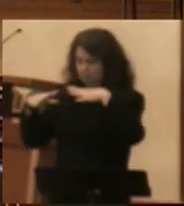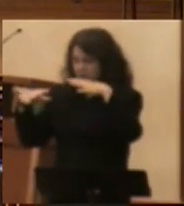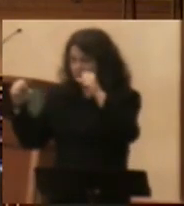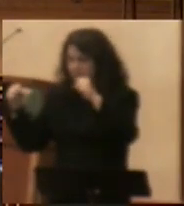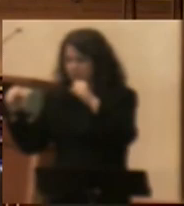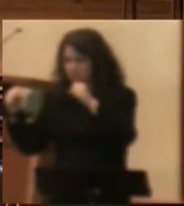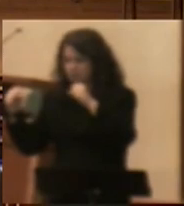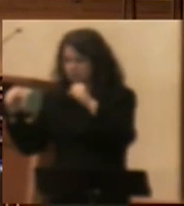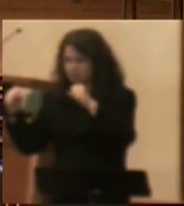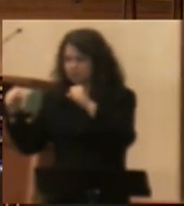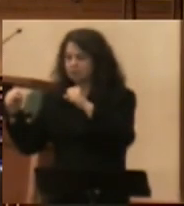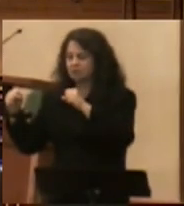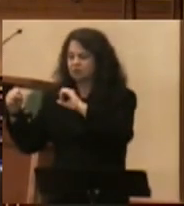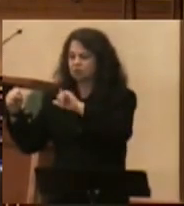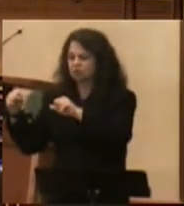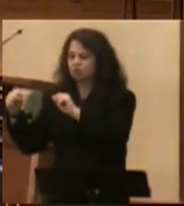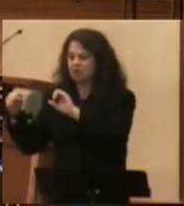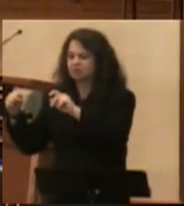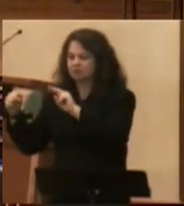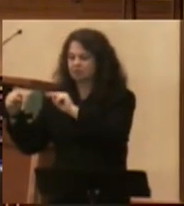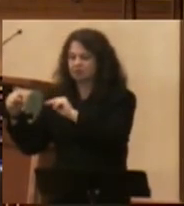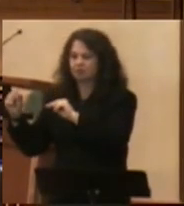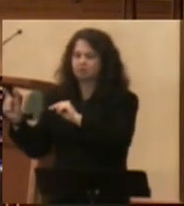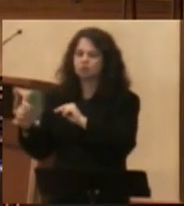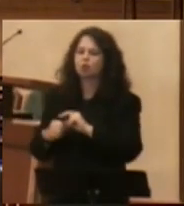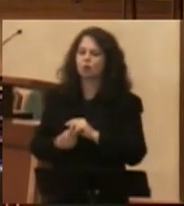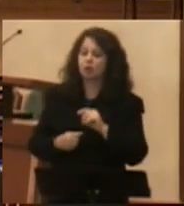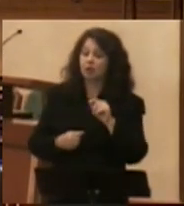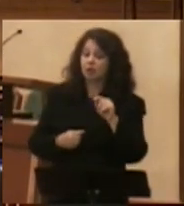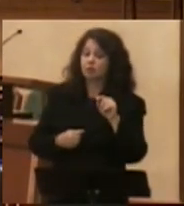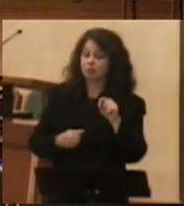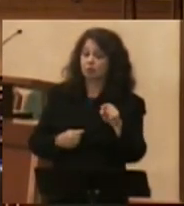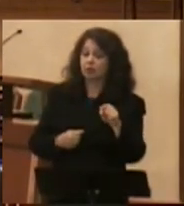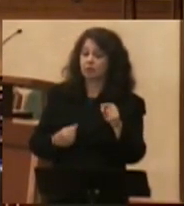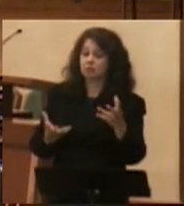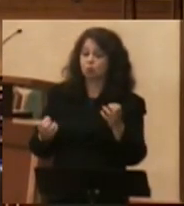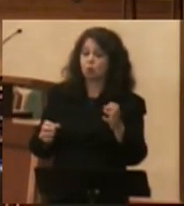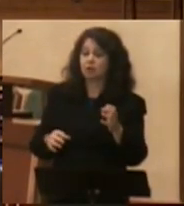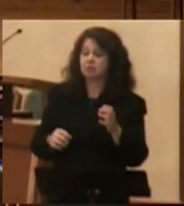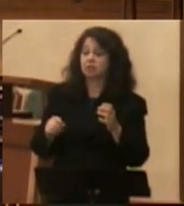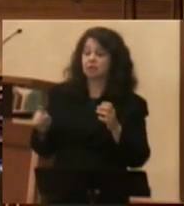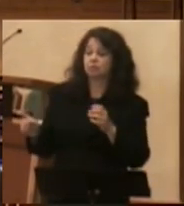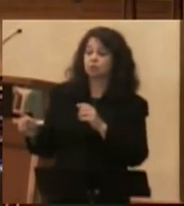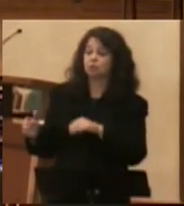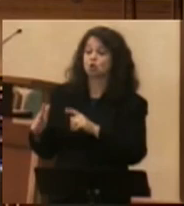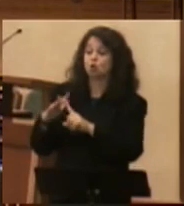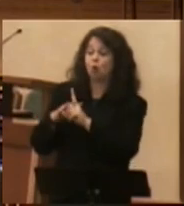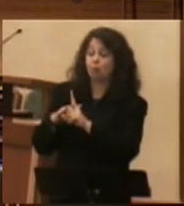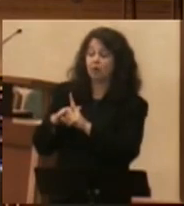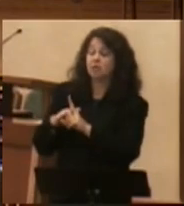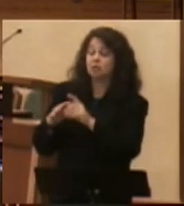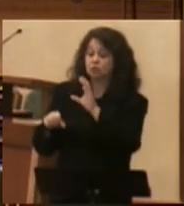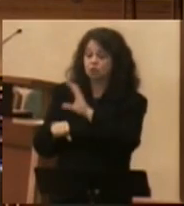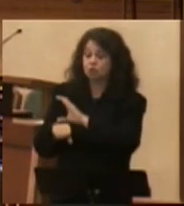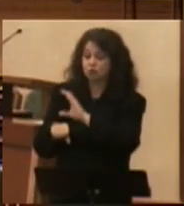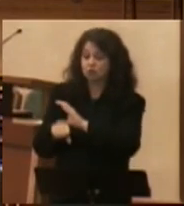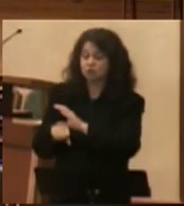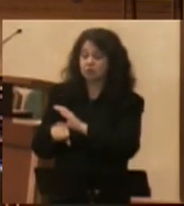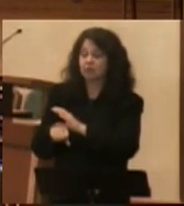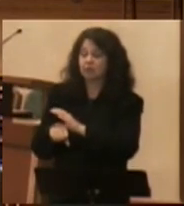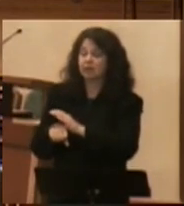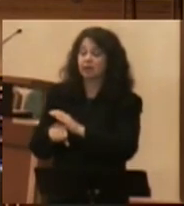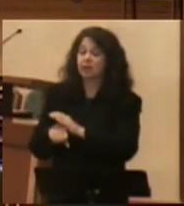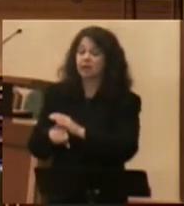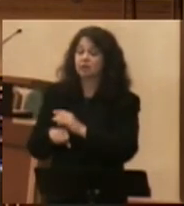any particular denomination or church. And the elders did not want to risk the president being mad at them. So they went to the